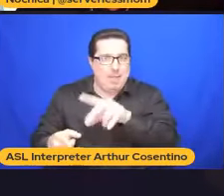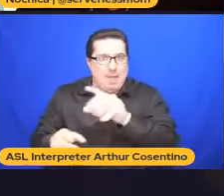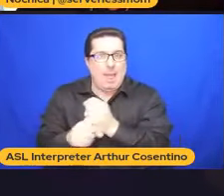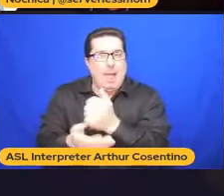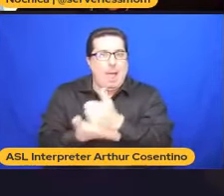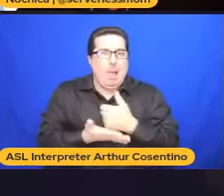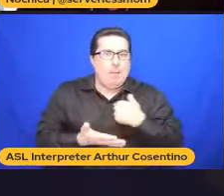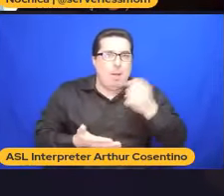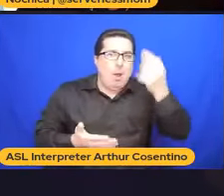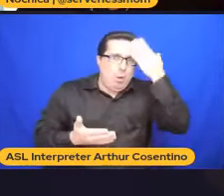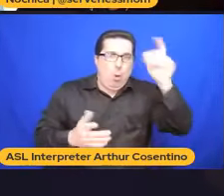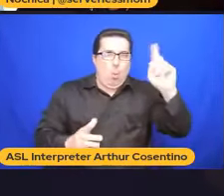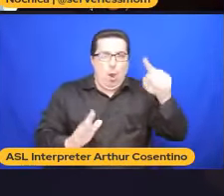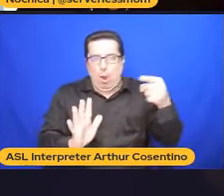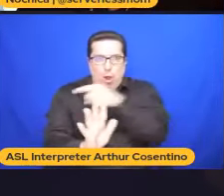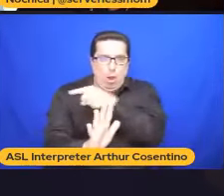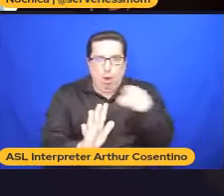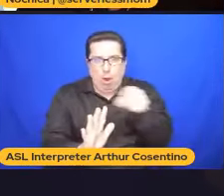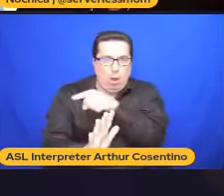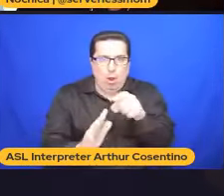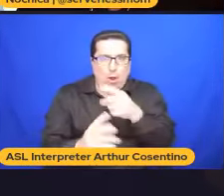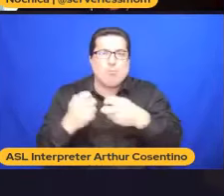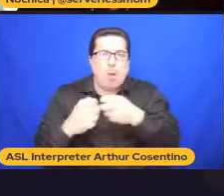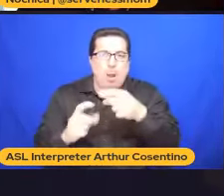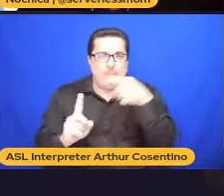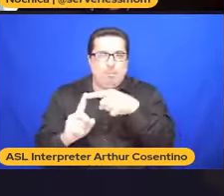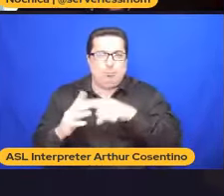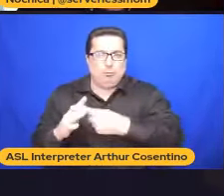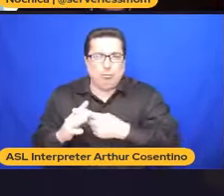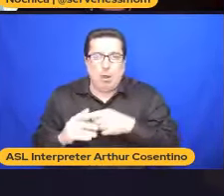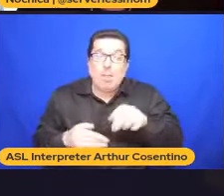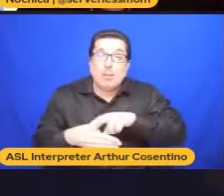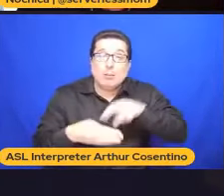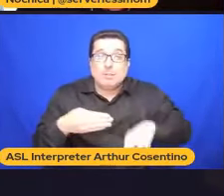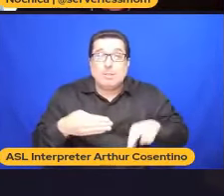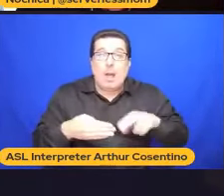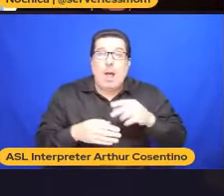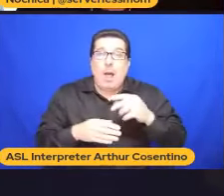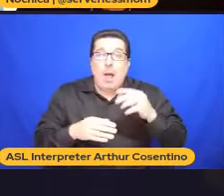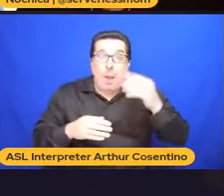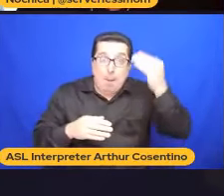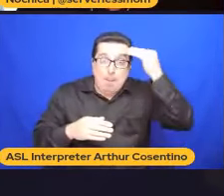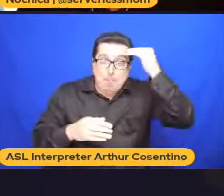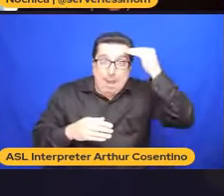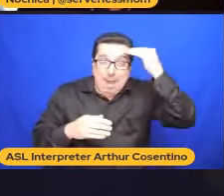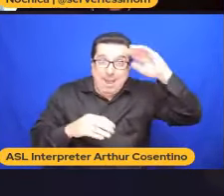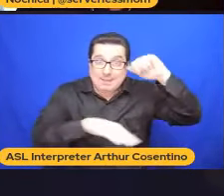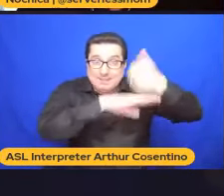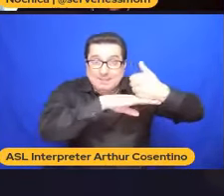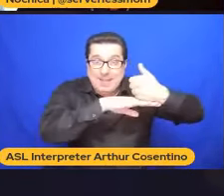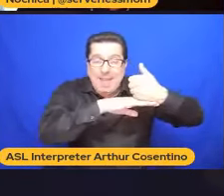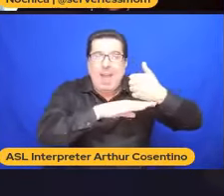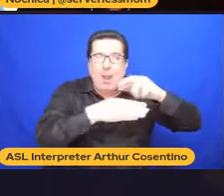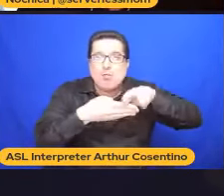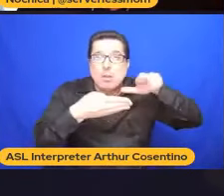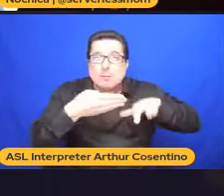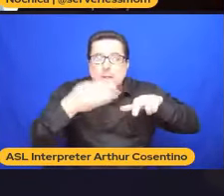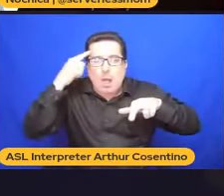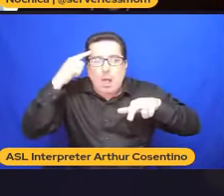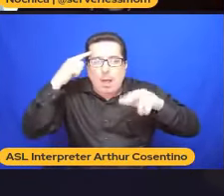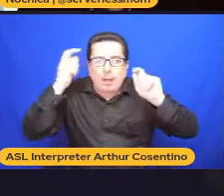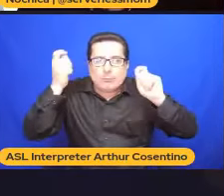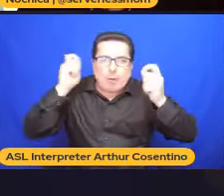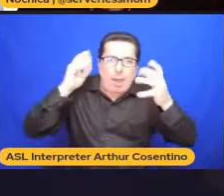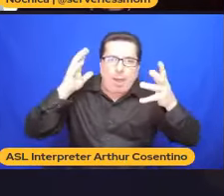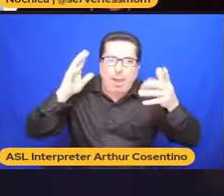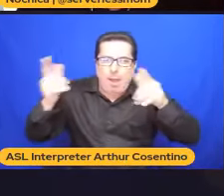And in the end, this sort of results in a pretty difficult mindset, right? We get to this point where even after the